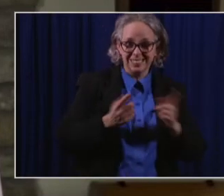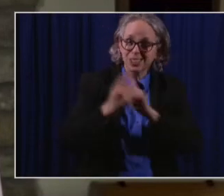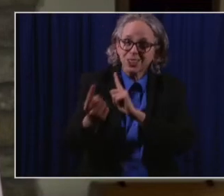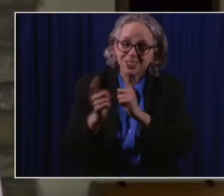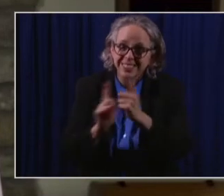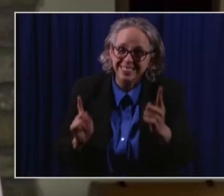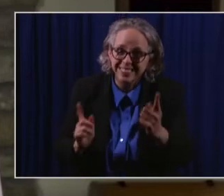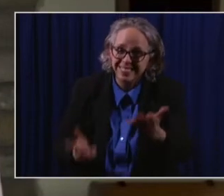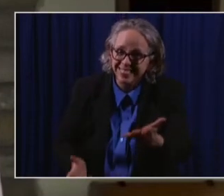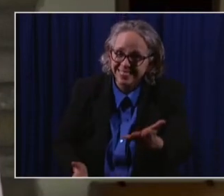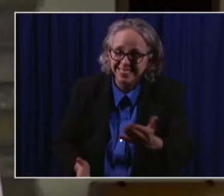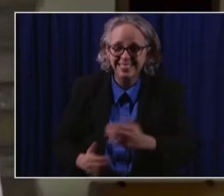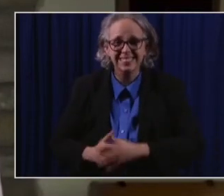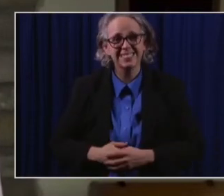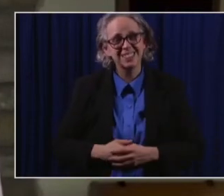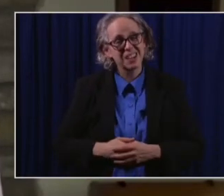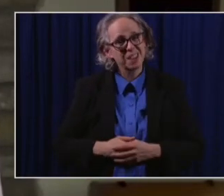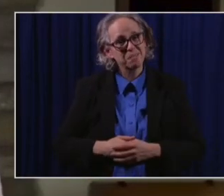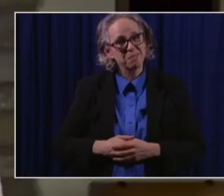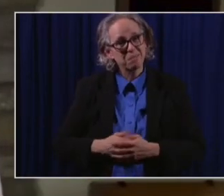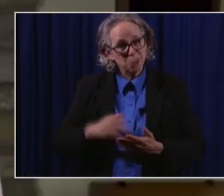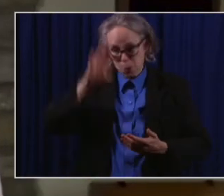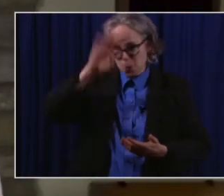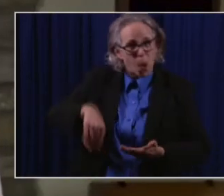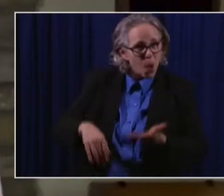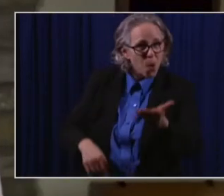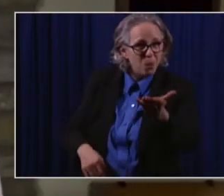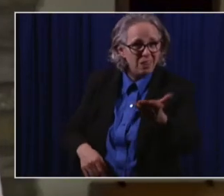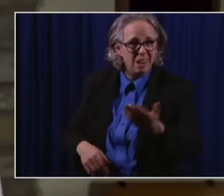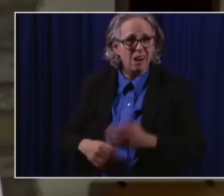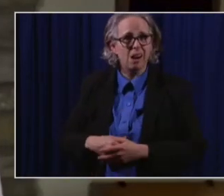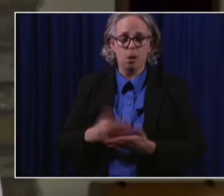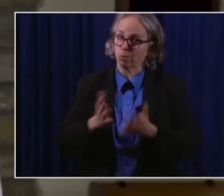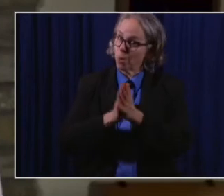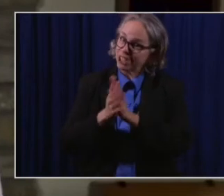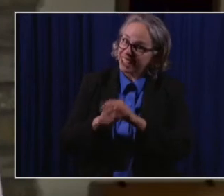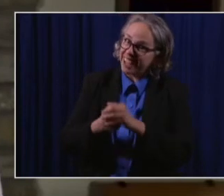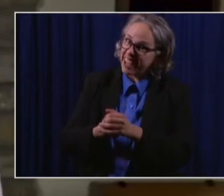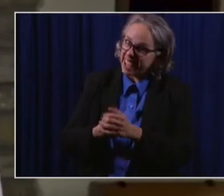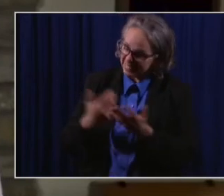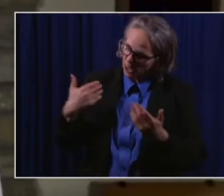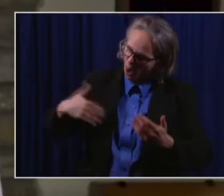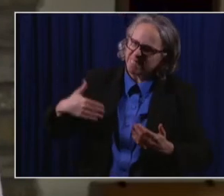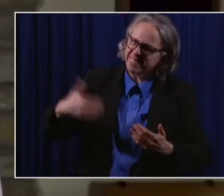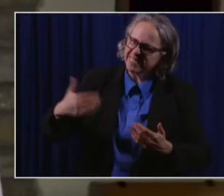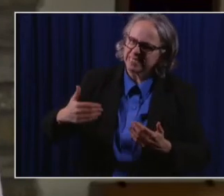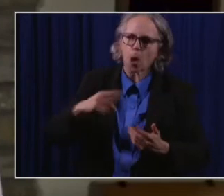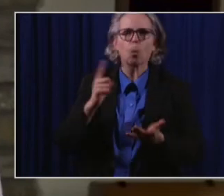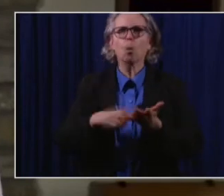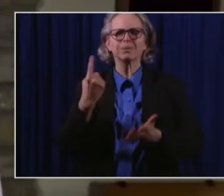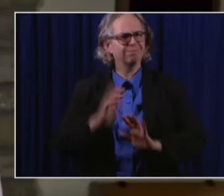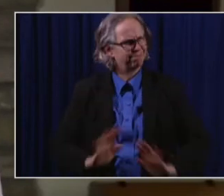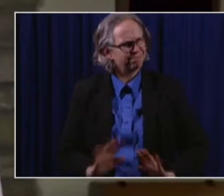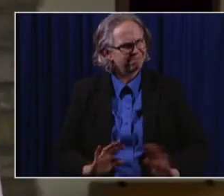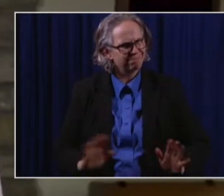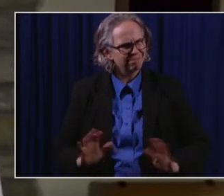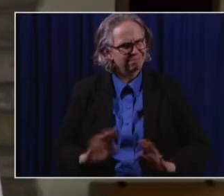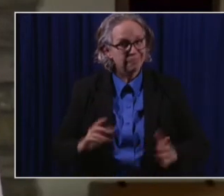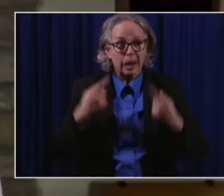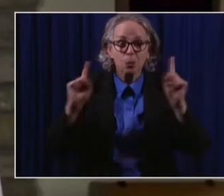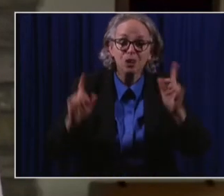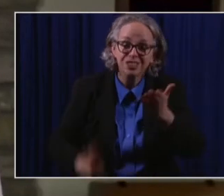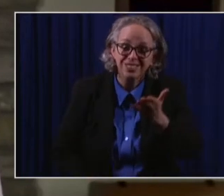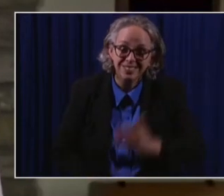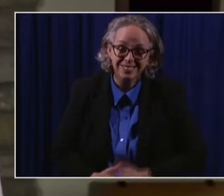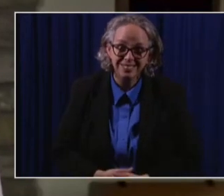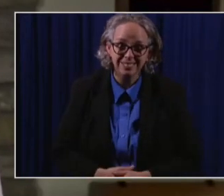keeping some discipline, washing your hands. All of these things work. And if we can do these